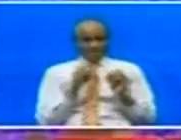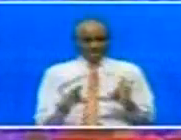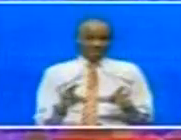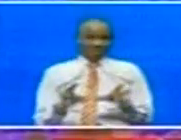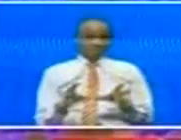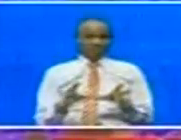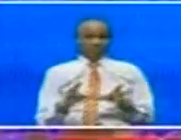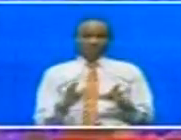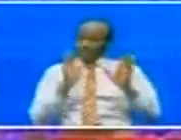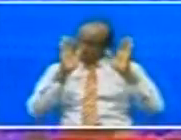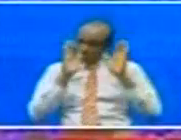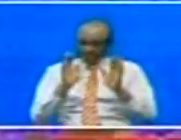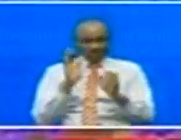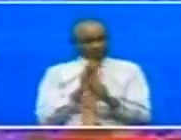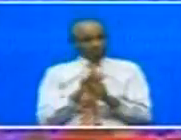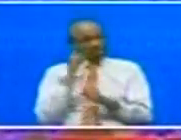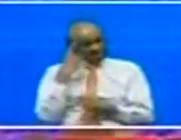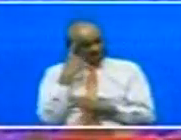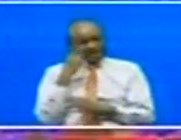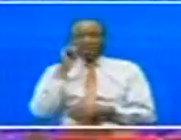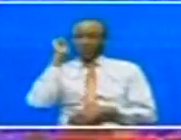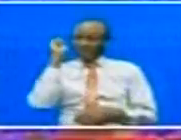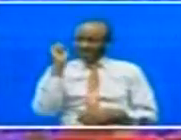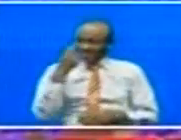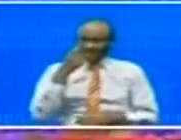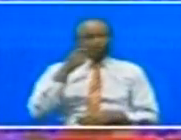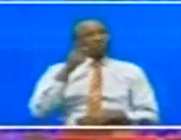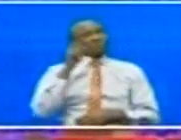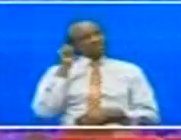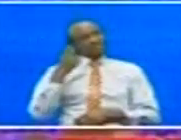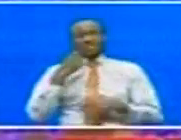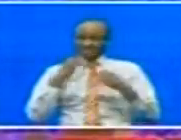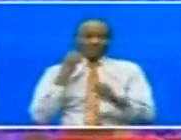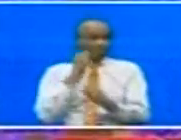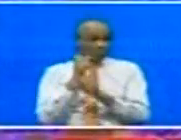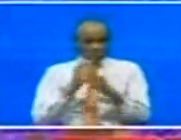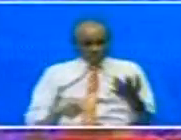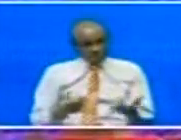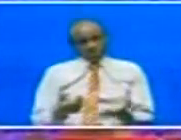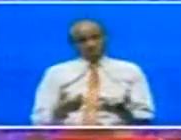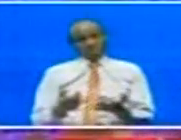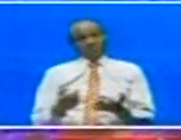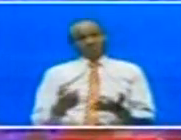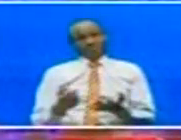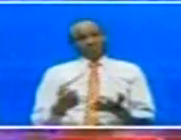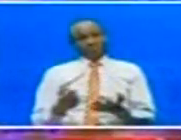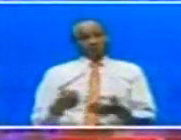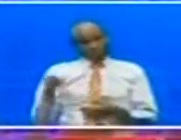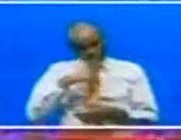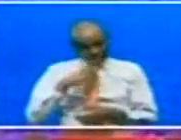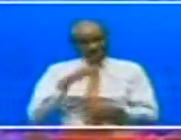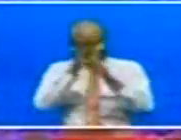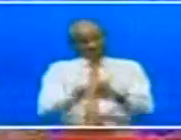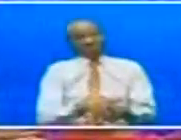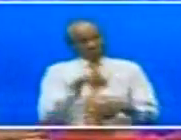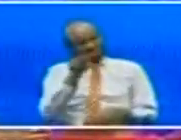important. And one of the things I think that the president of Kenya tried to do, which we sort of shut him down and